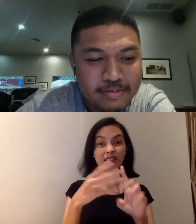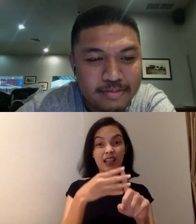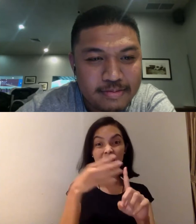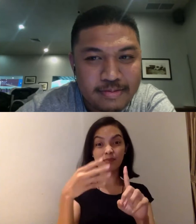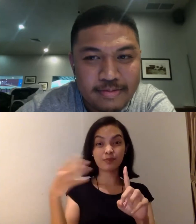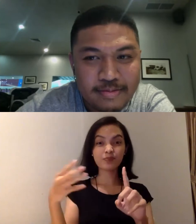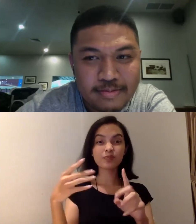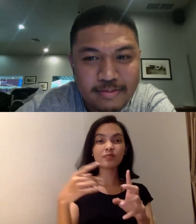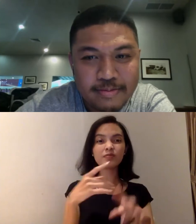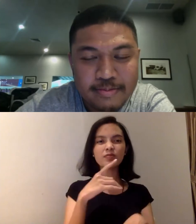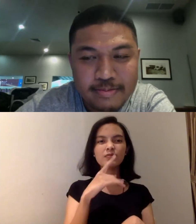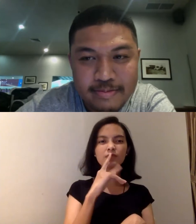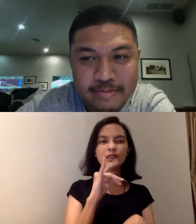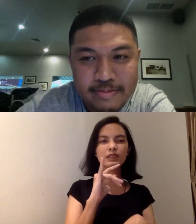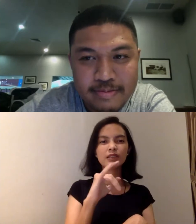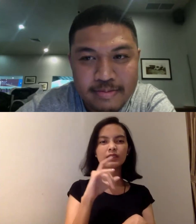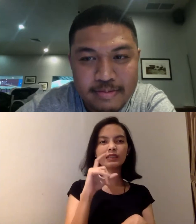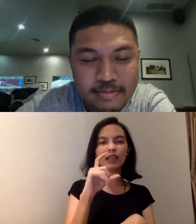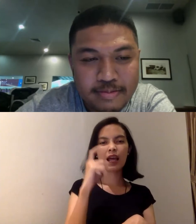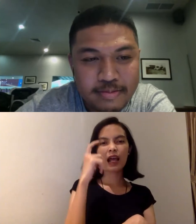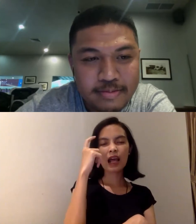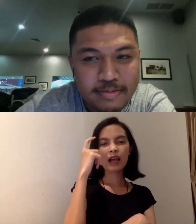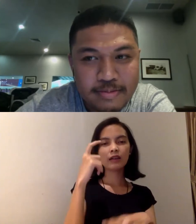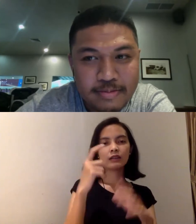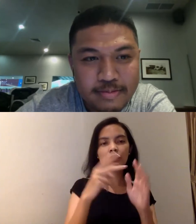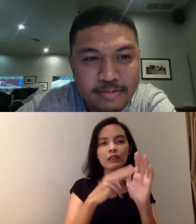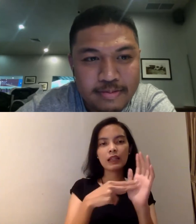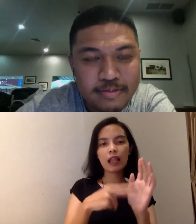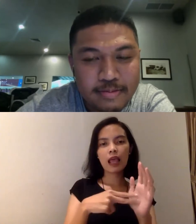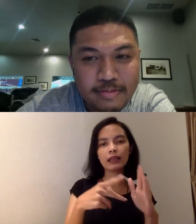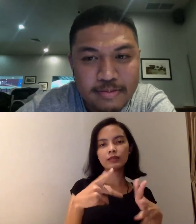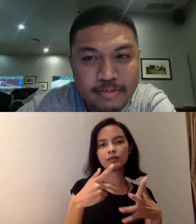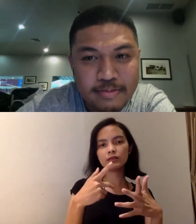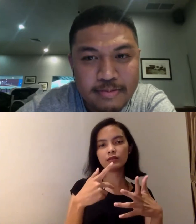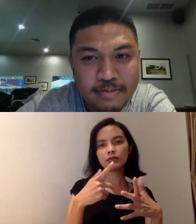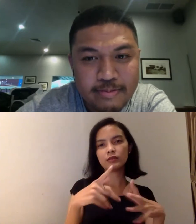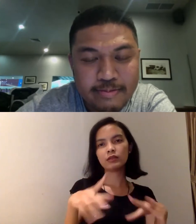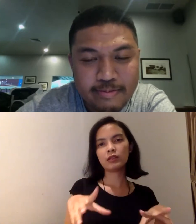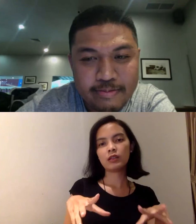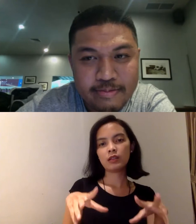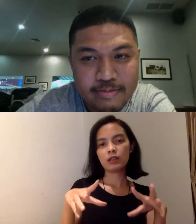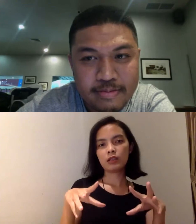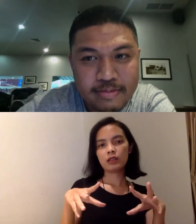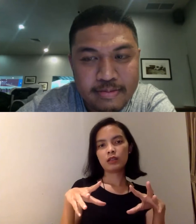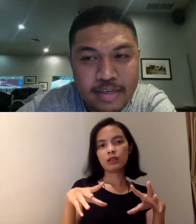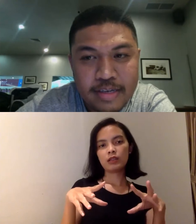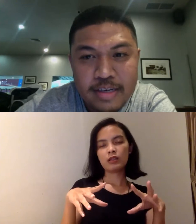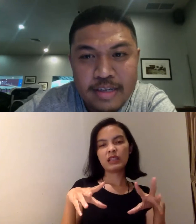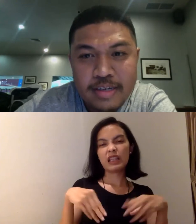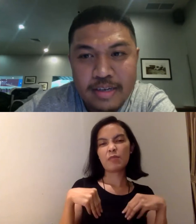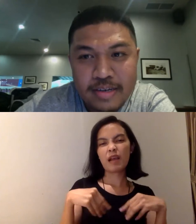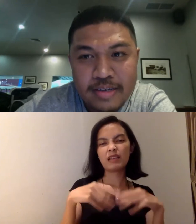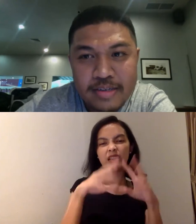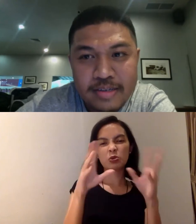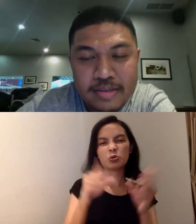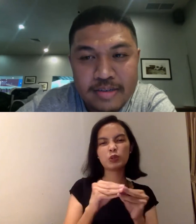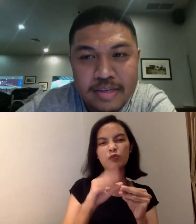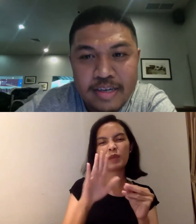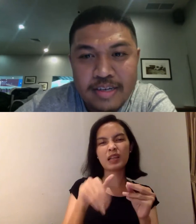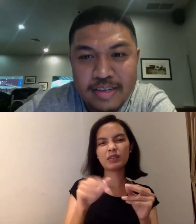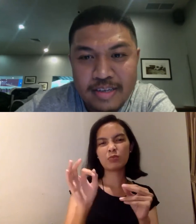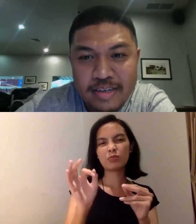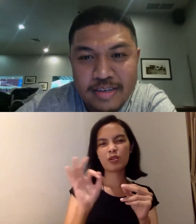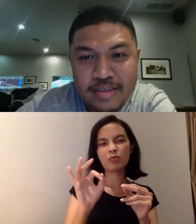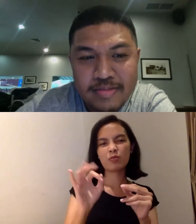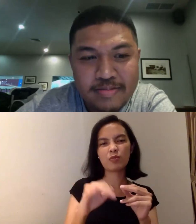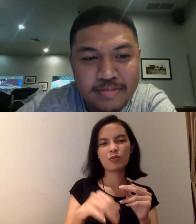the norm that is accepted is inclusive, right? It doesn't go hand in hand. I think